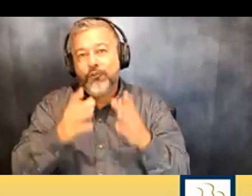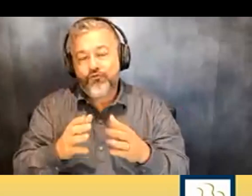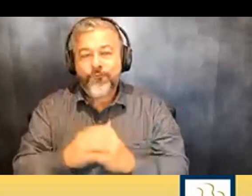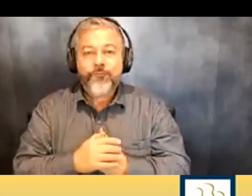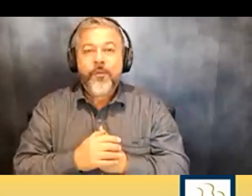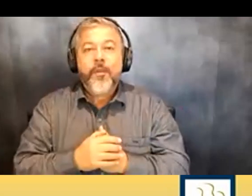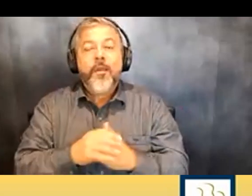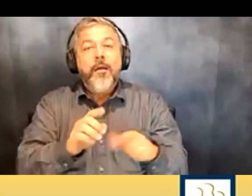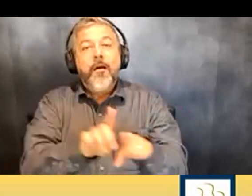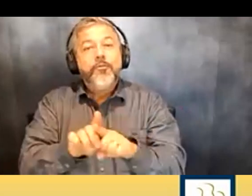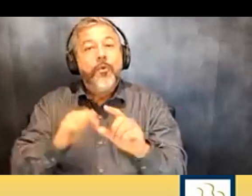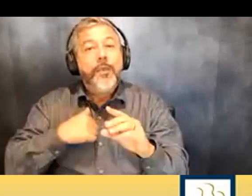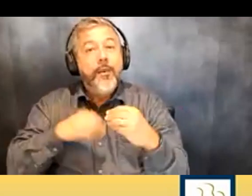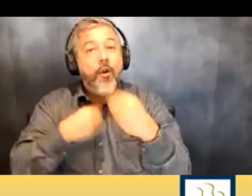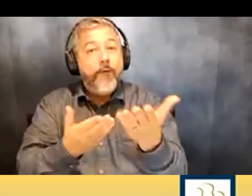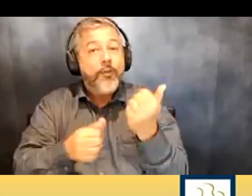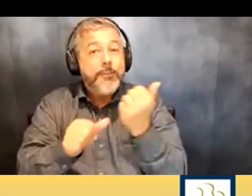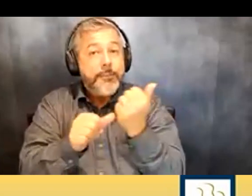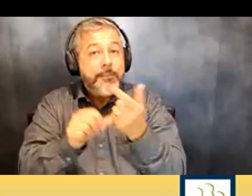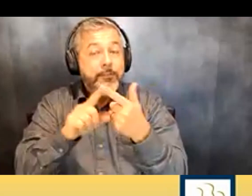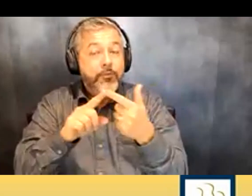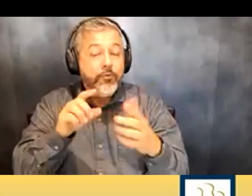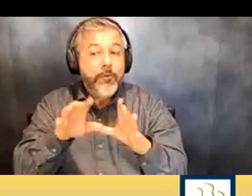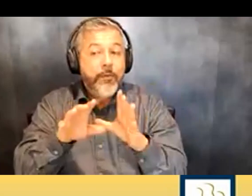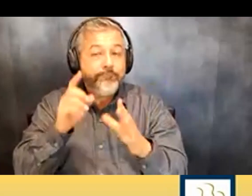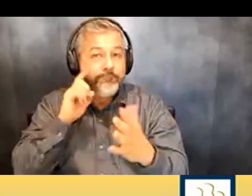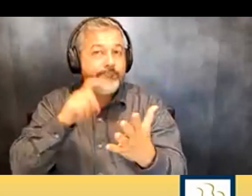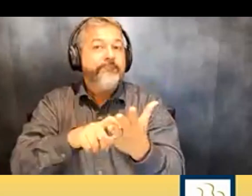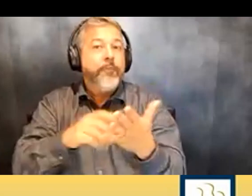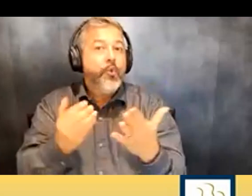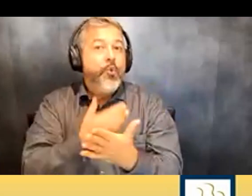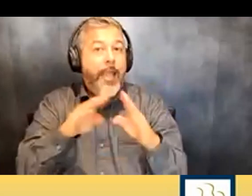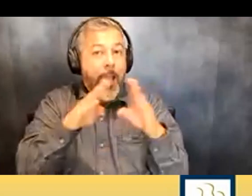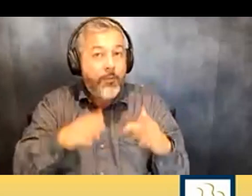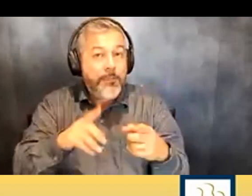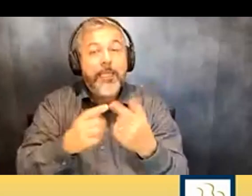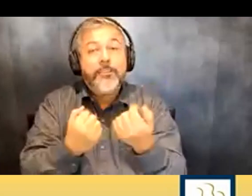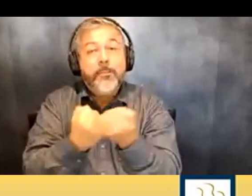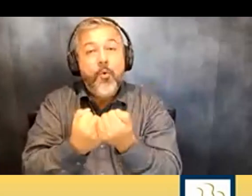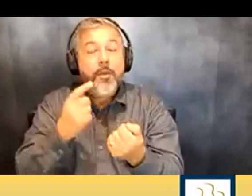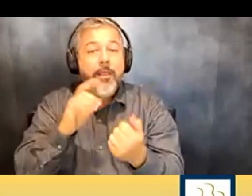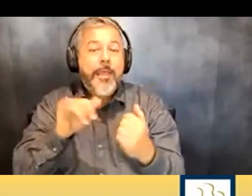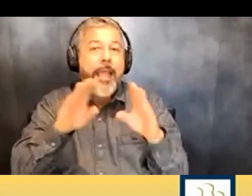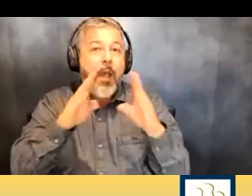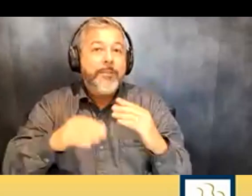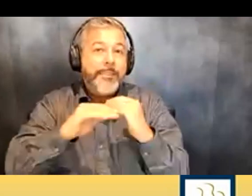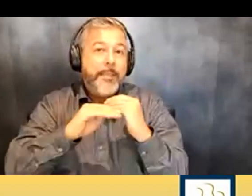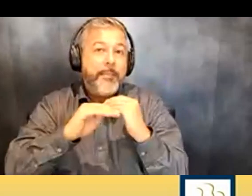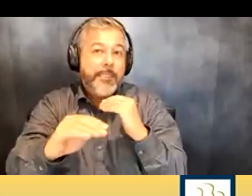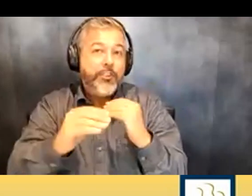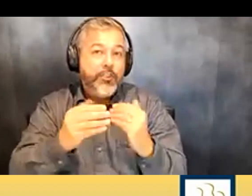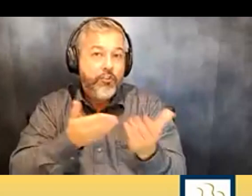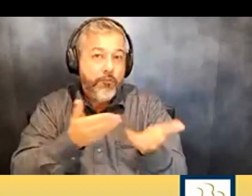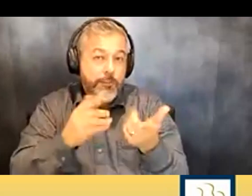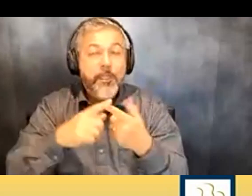also can offer assistance identifying and securing new housing, and can provide support such as housing stabilization services, rental